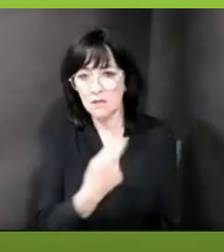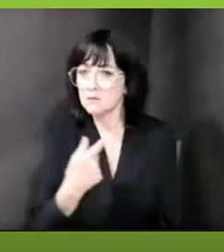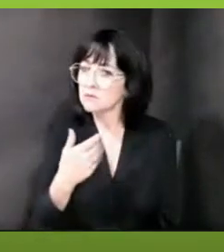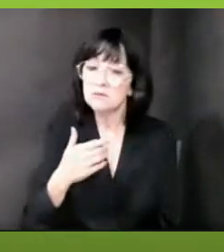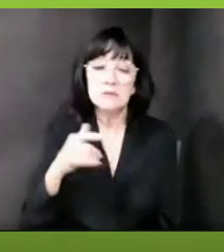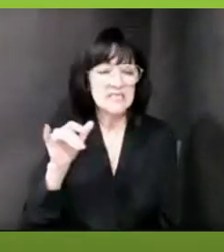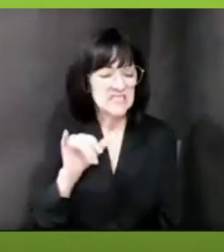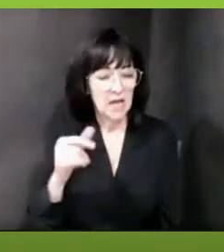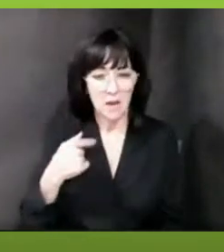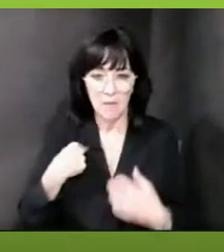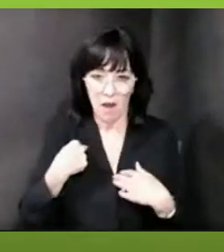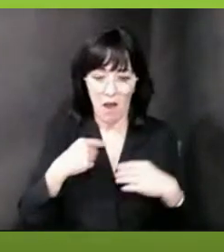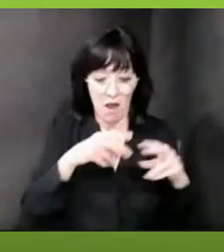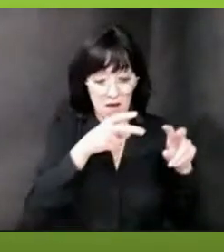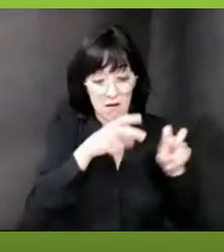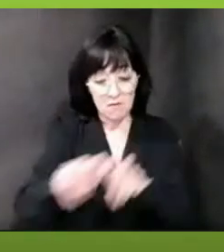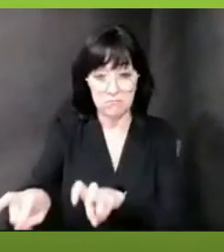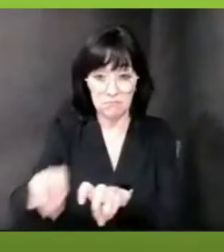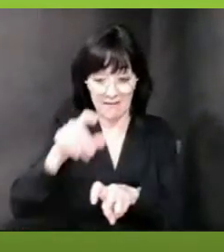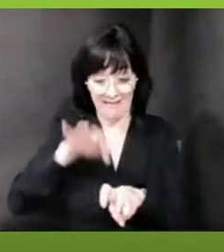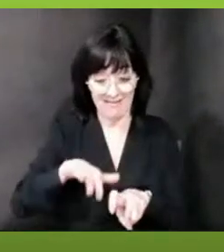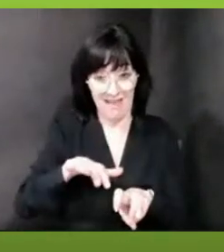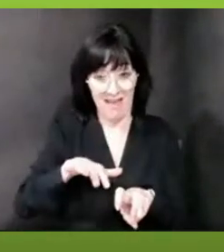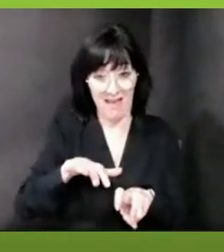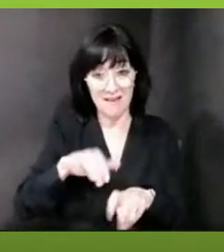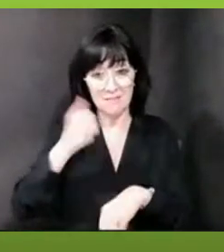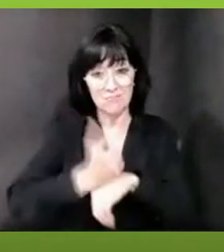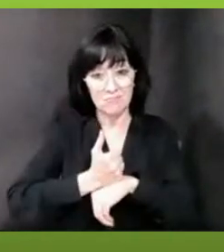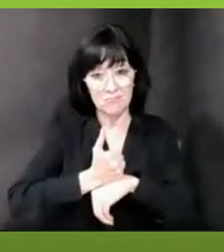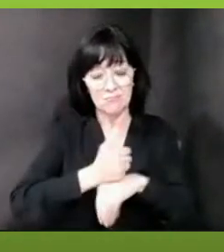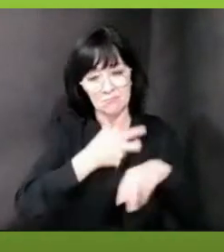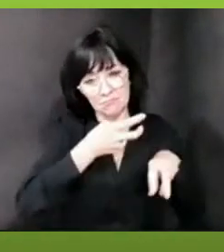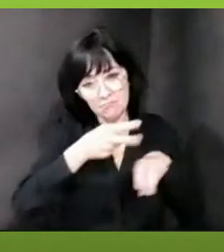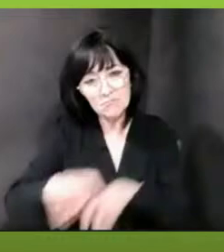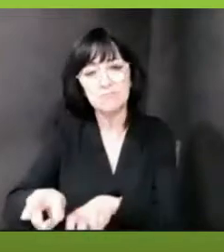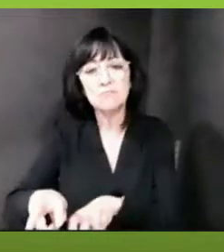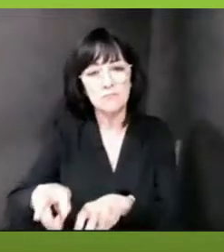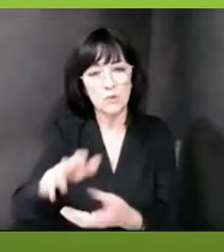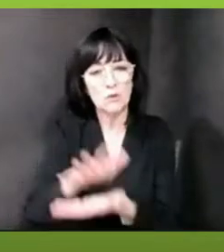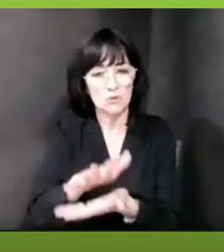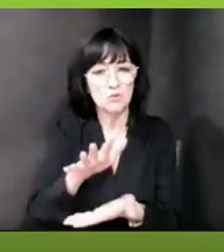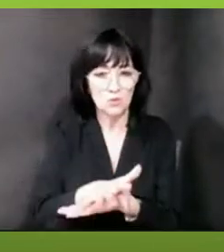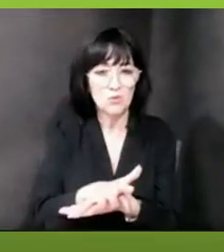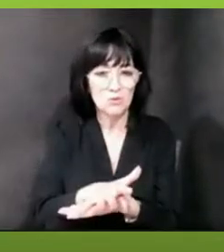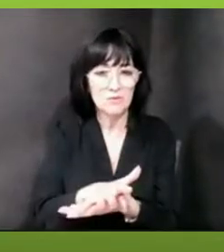school, that it's important to build a foundation. We're always worried about the